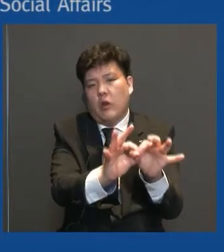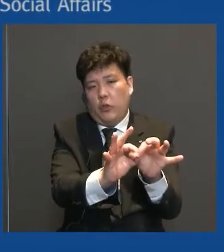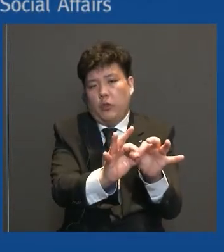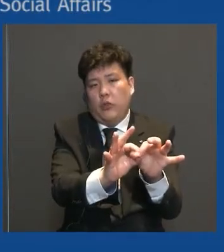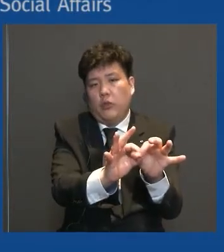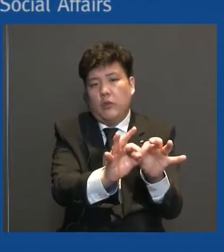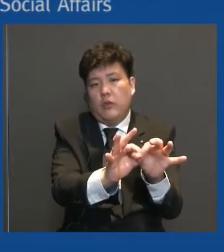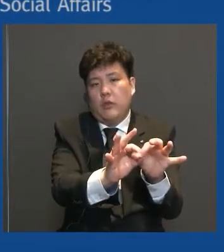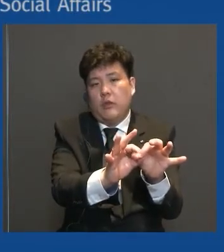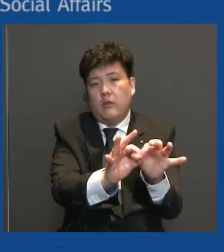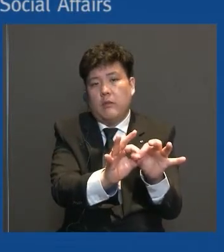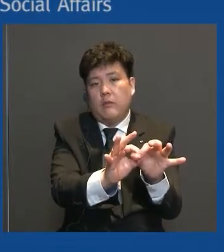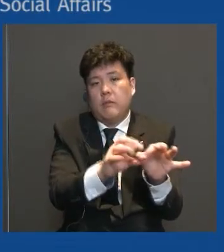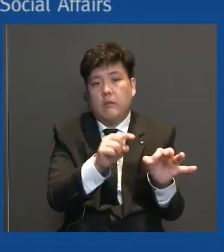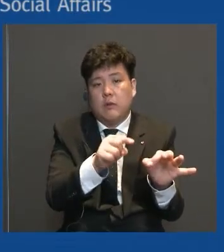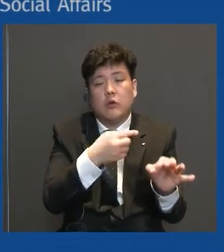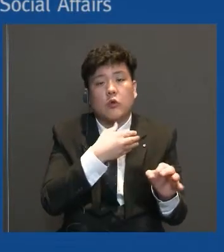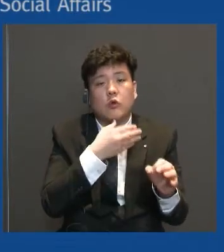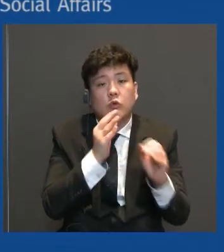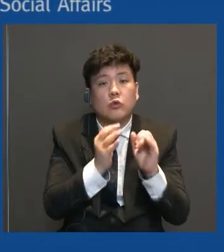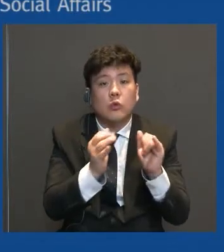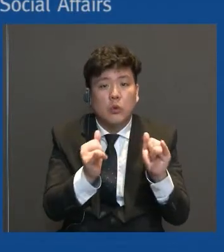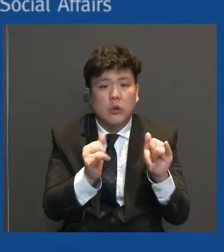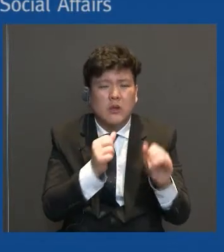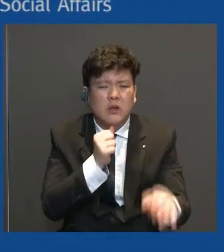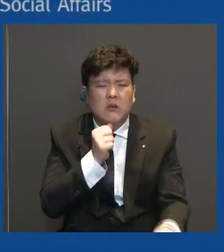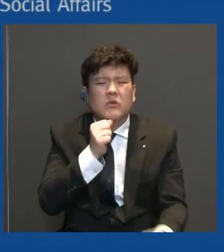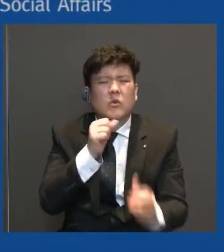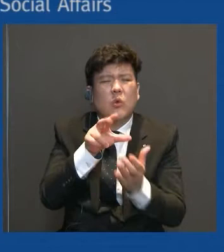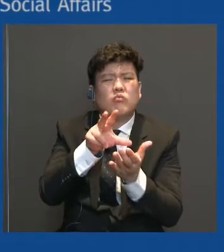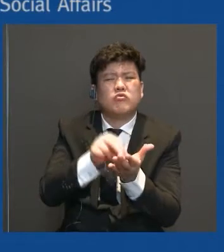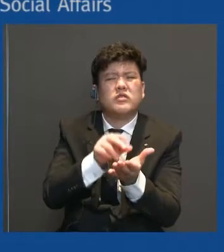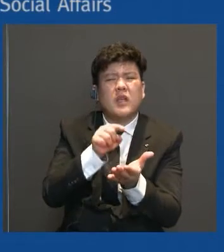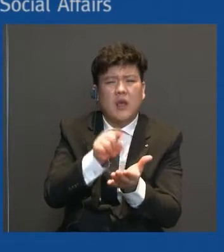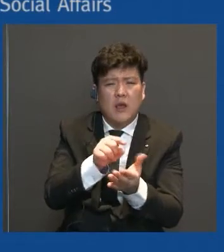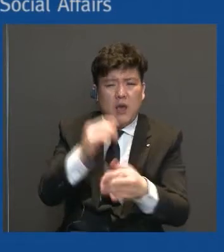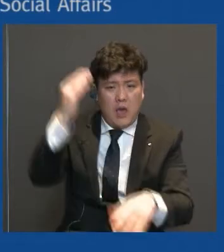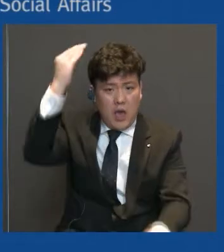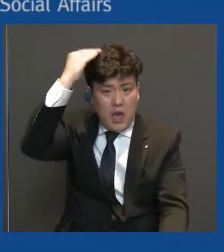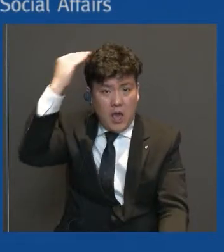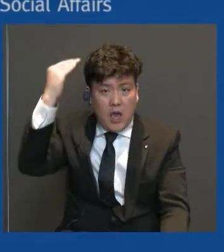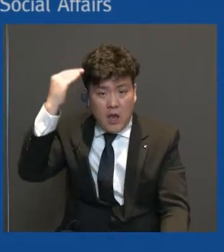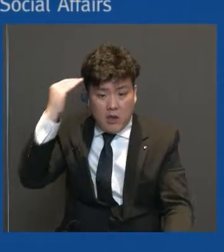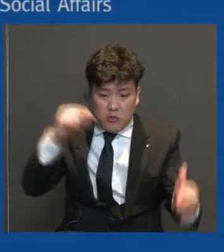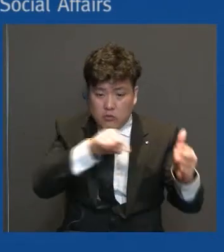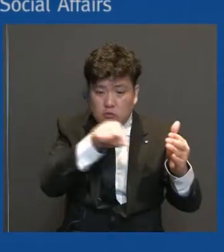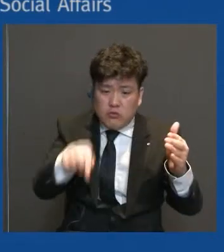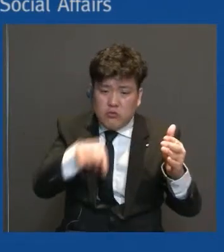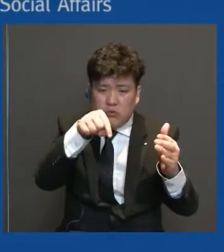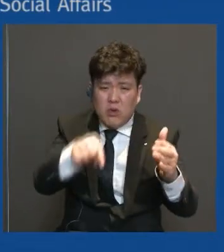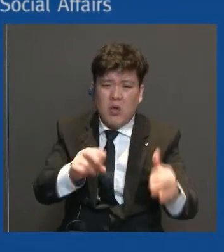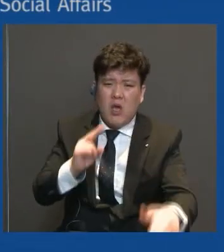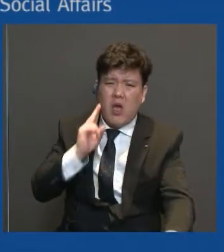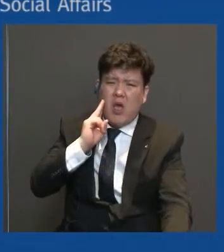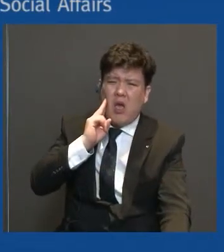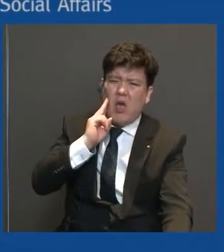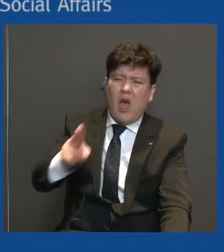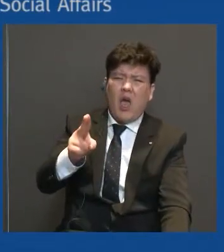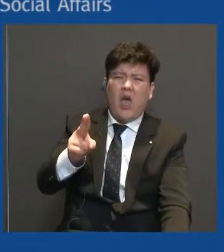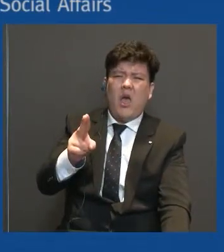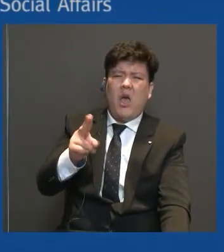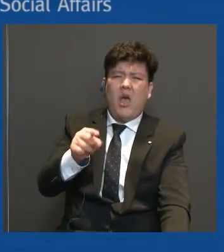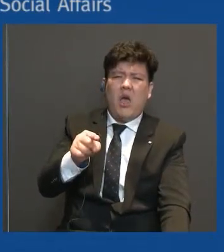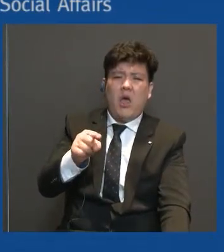particularly significant in Korea, as almost half of older persons live under the 50%